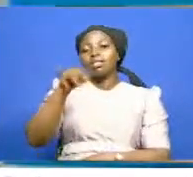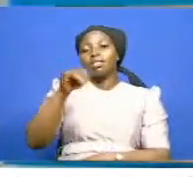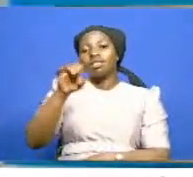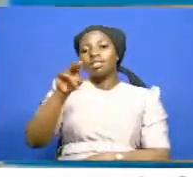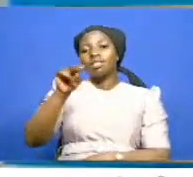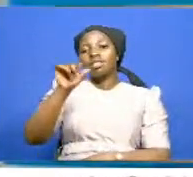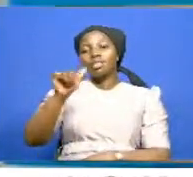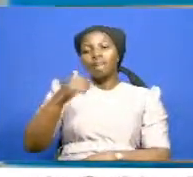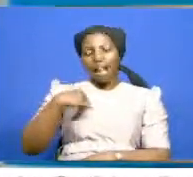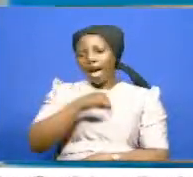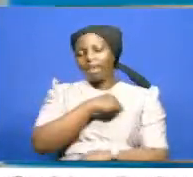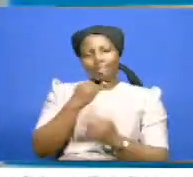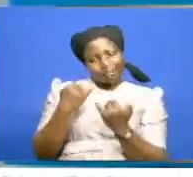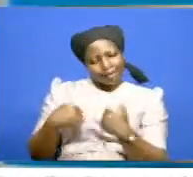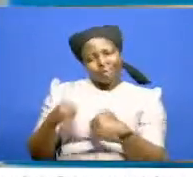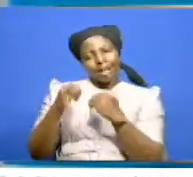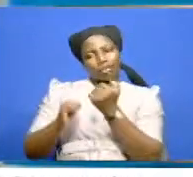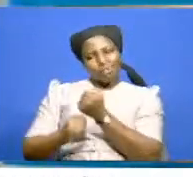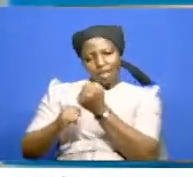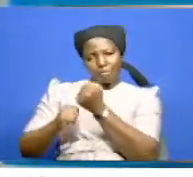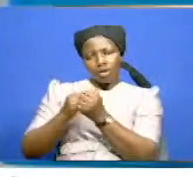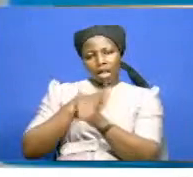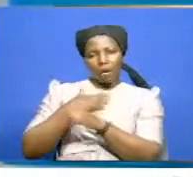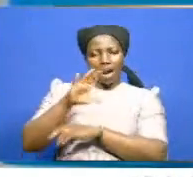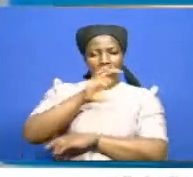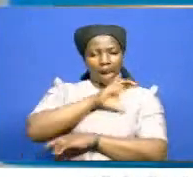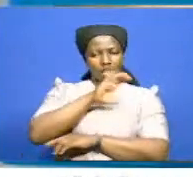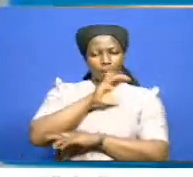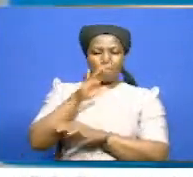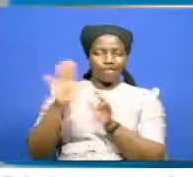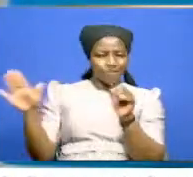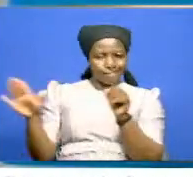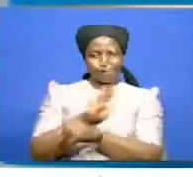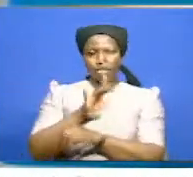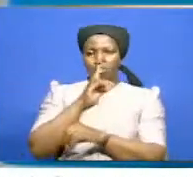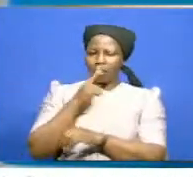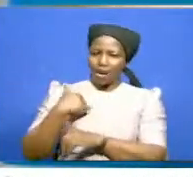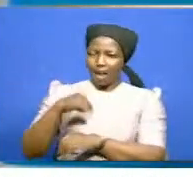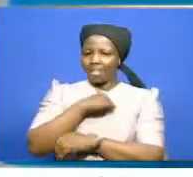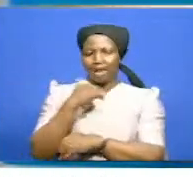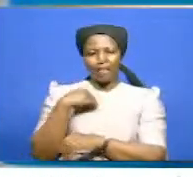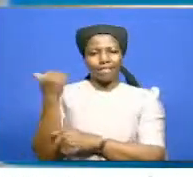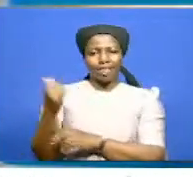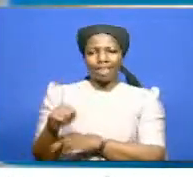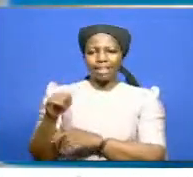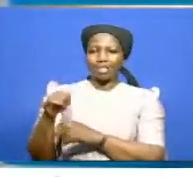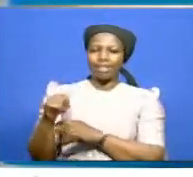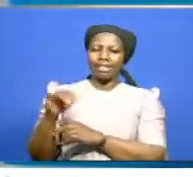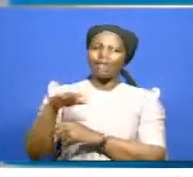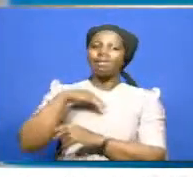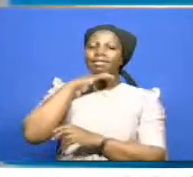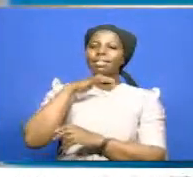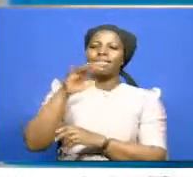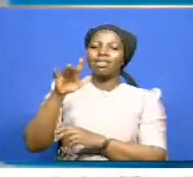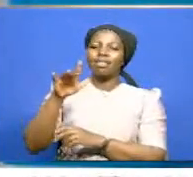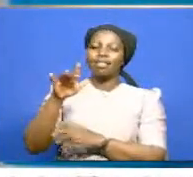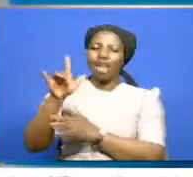walk through and support our customers fully. And therefore, we don't have any debt.